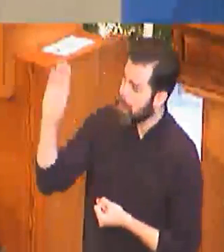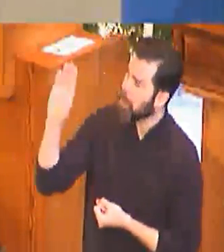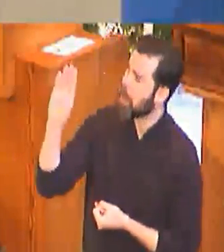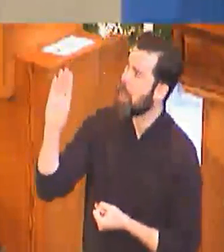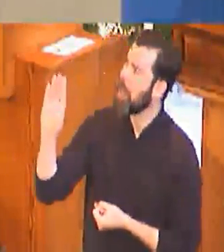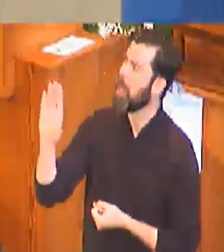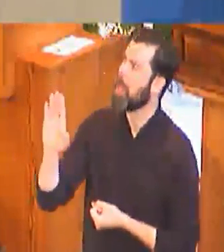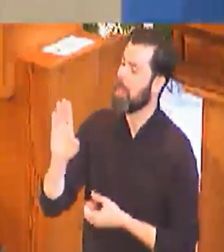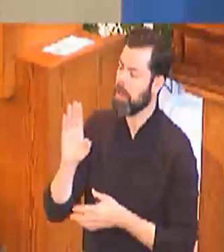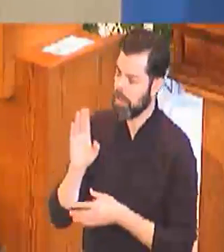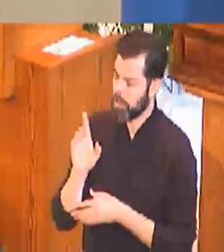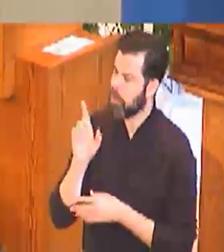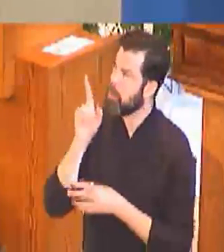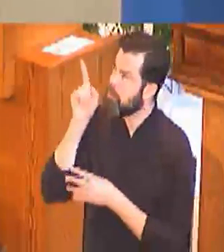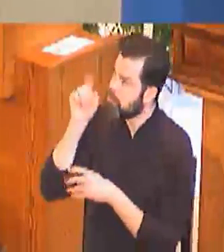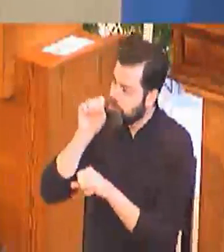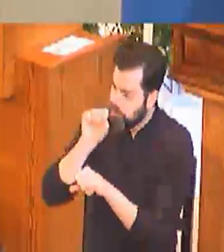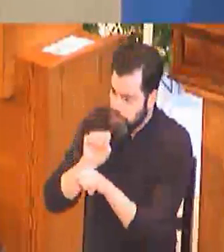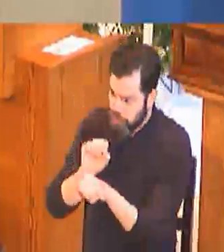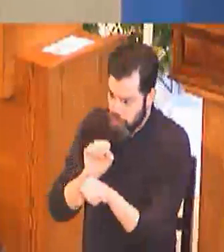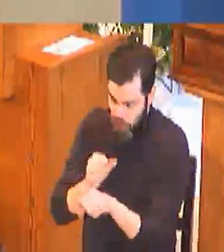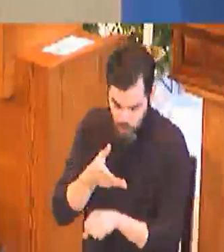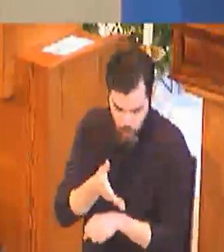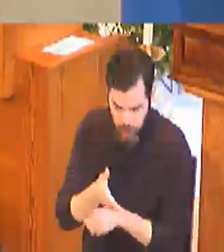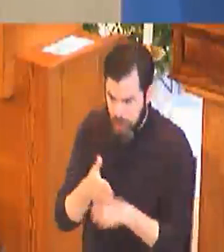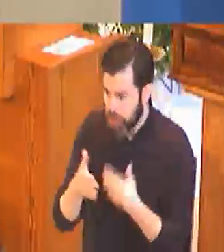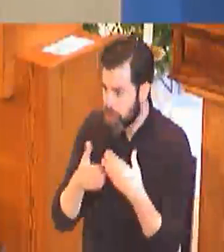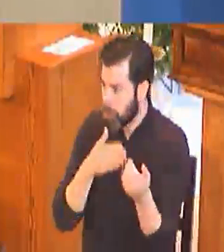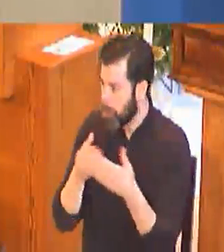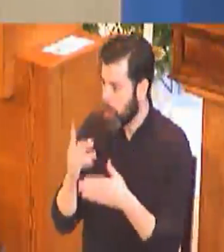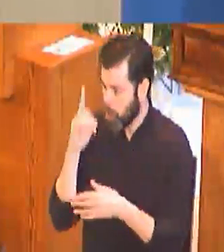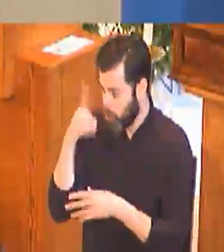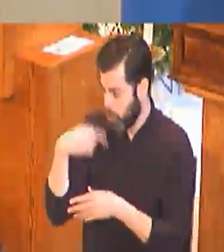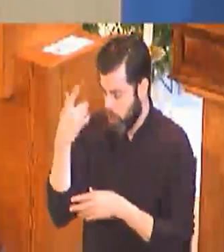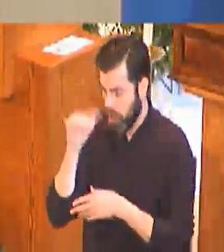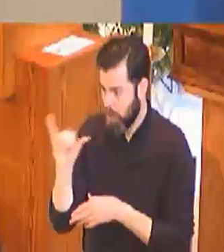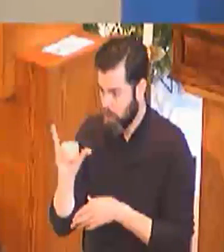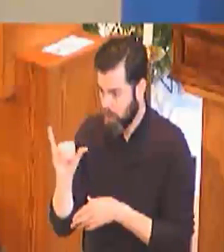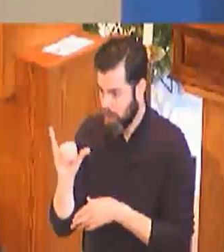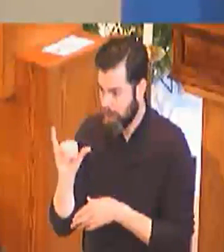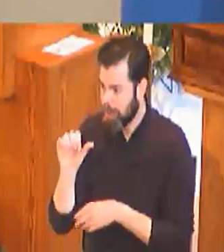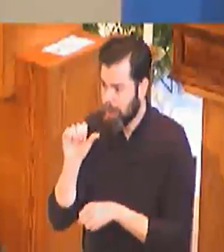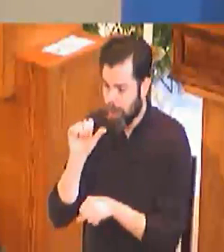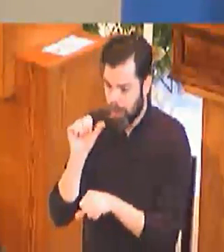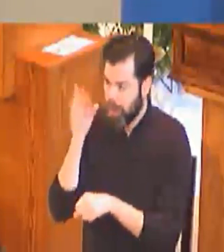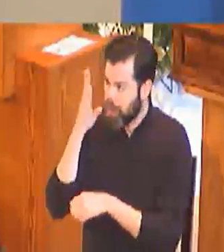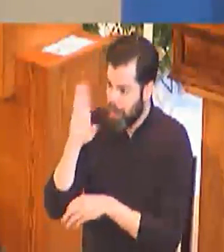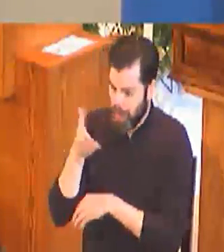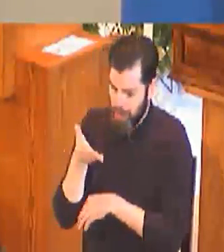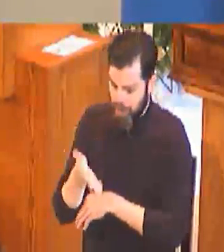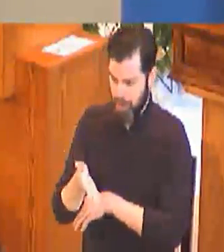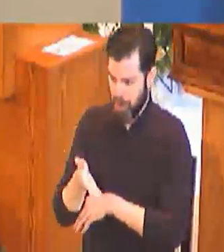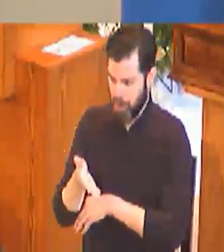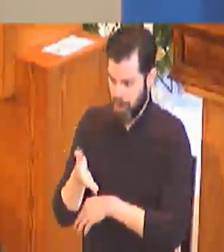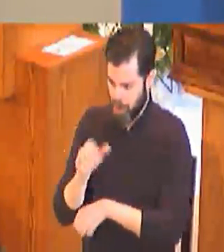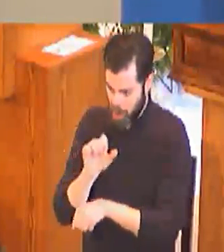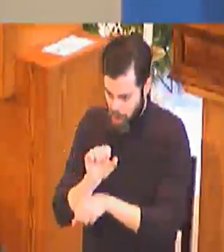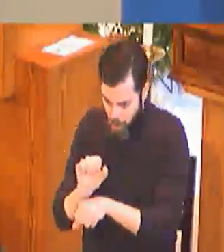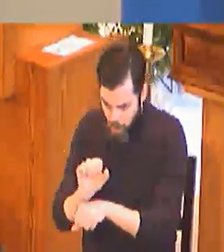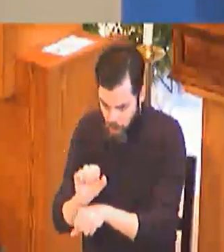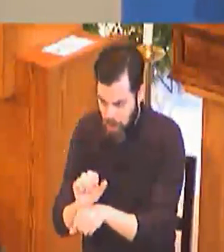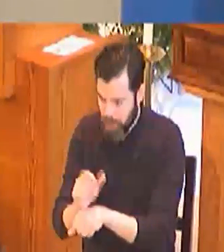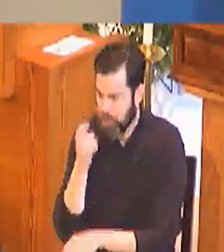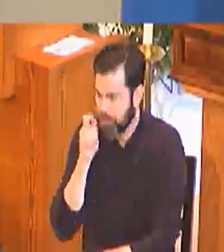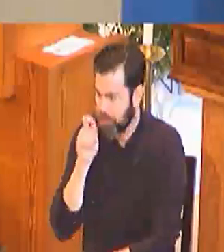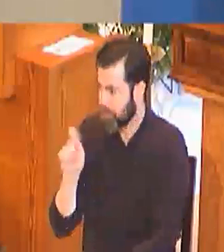is at work, no matter what it looks like. God is at work. And that's it, the end of